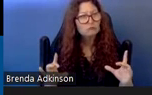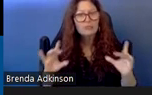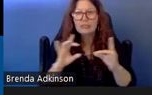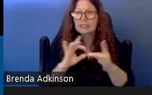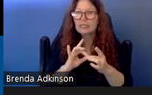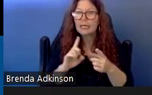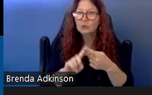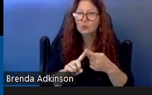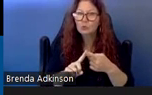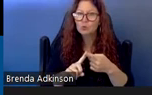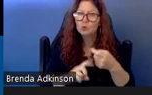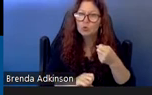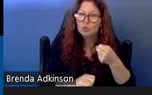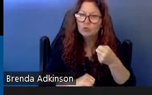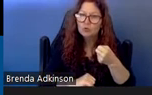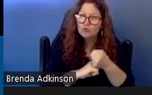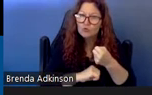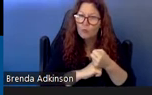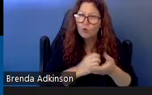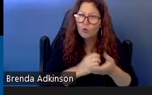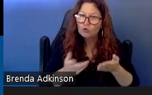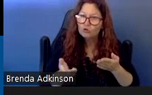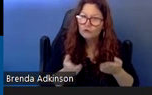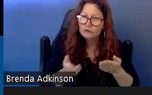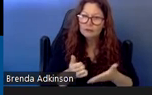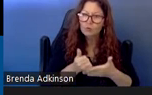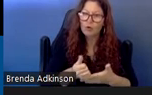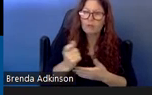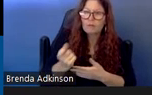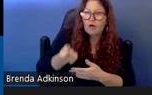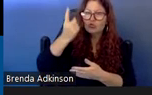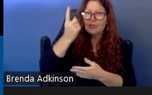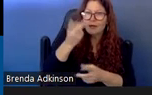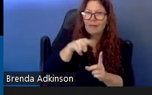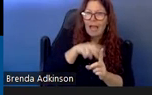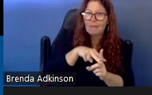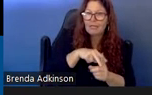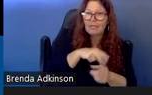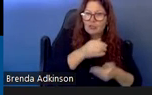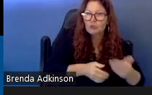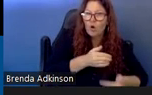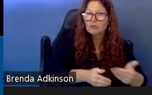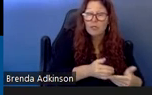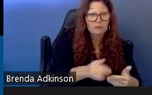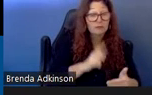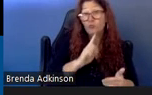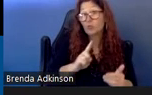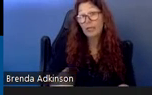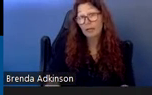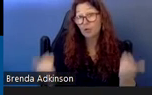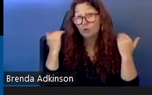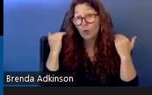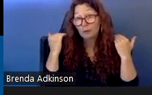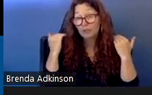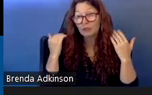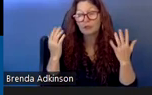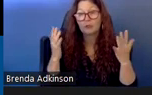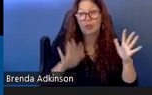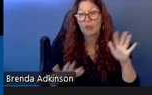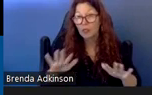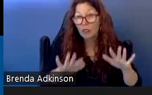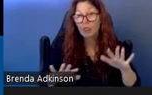support services to help them navigate the process, because it can be overwhelming. And so working with our